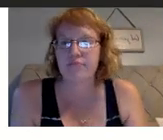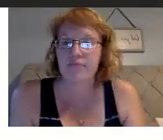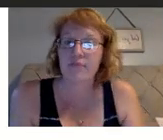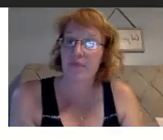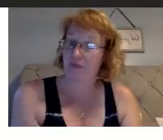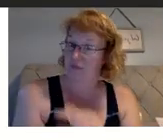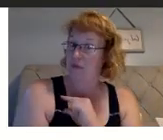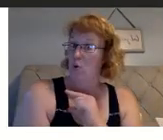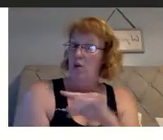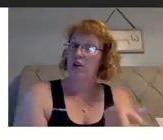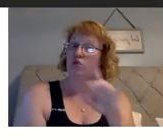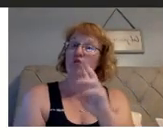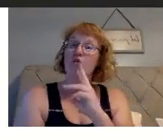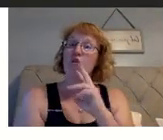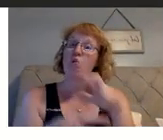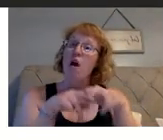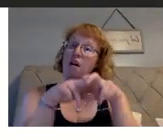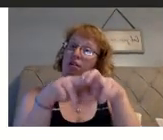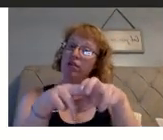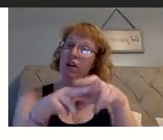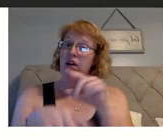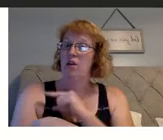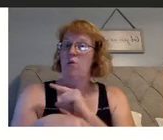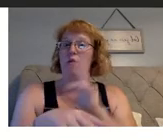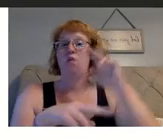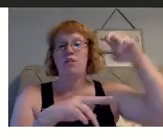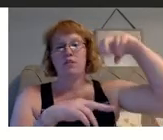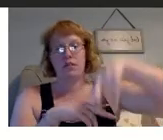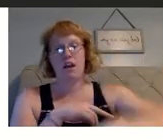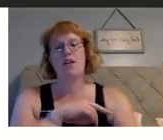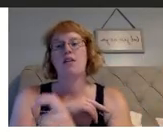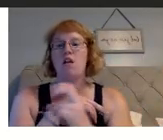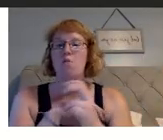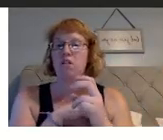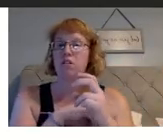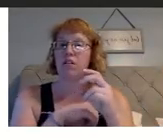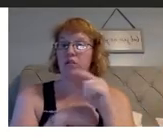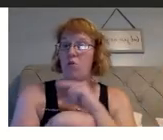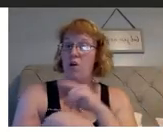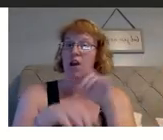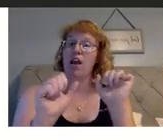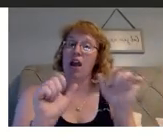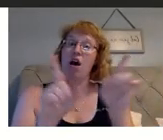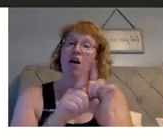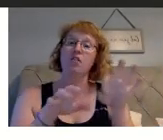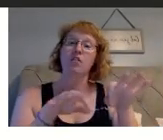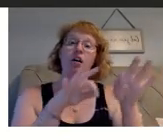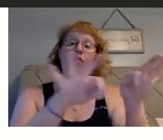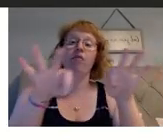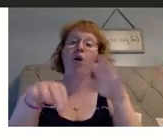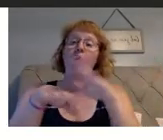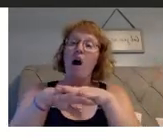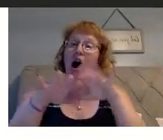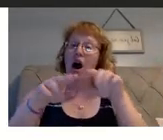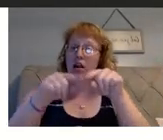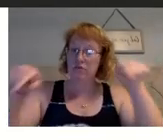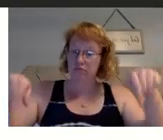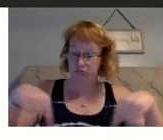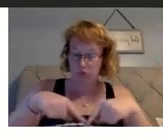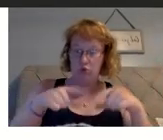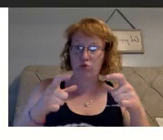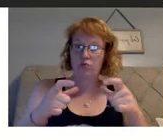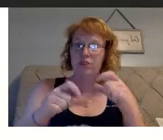Gwen chooses the water rides. Gwen will slide down the water slide. Gwen can also float around in a tube.